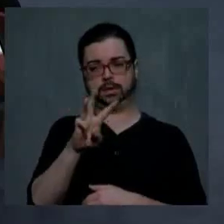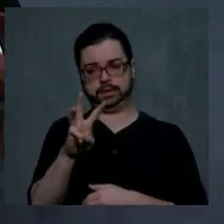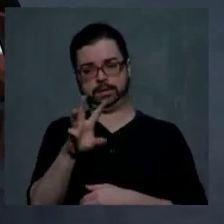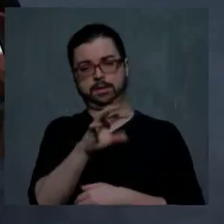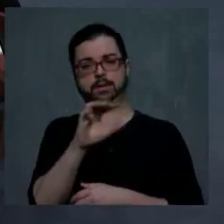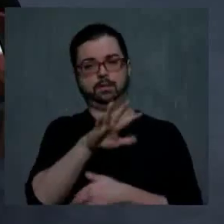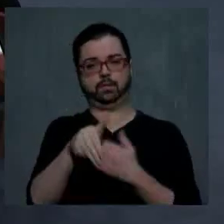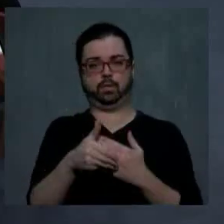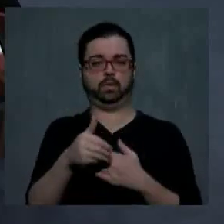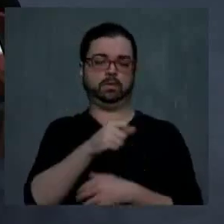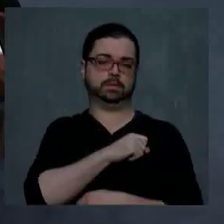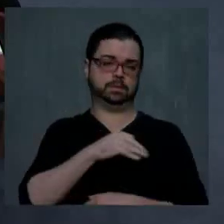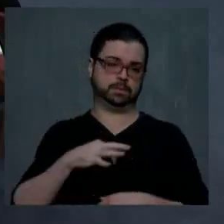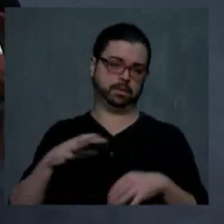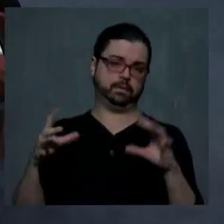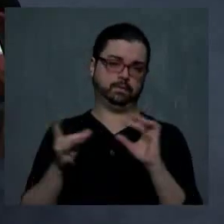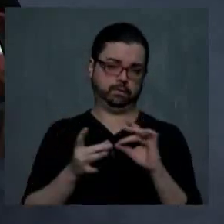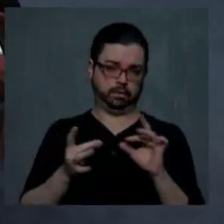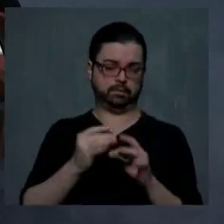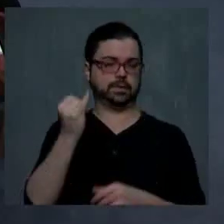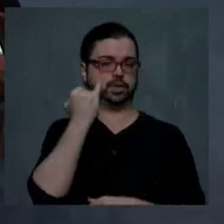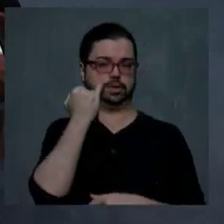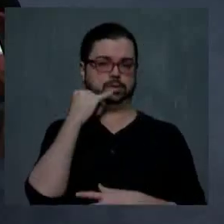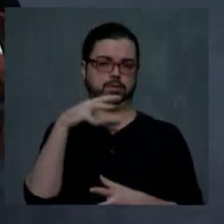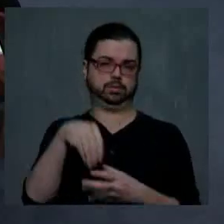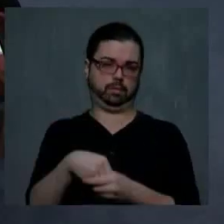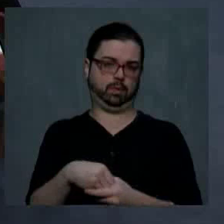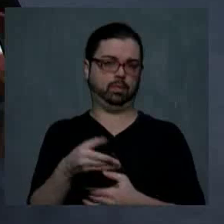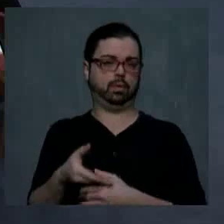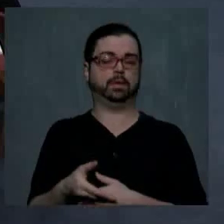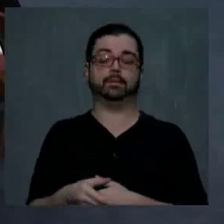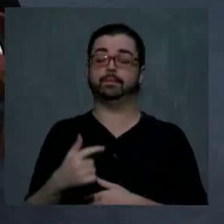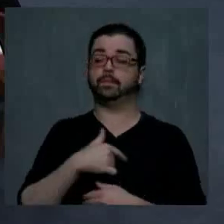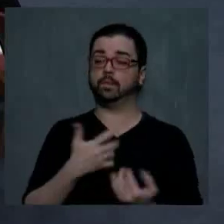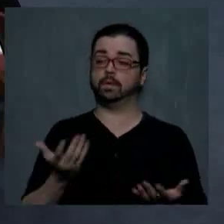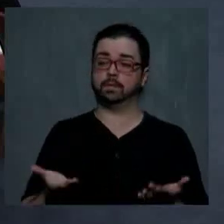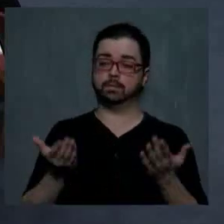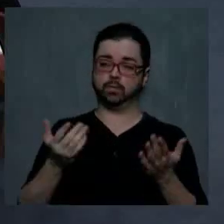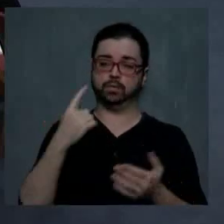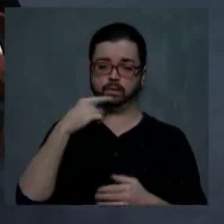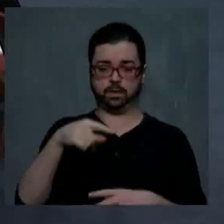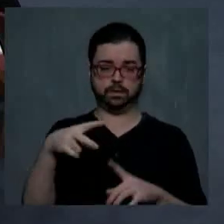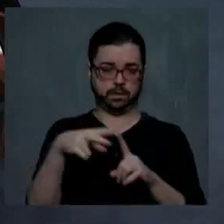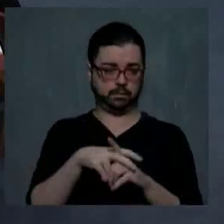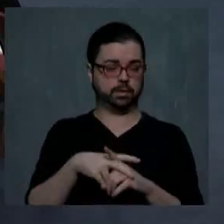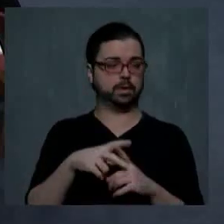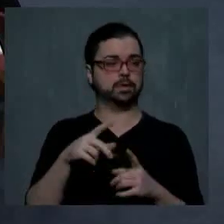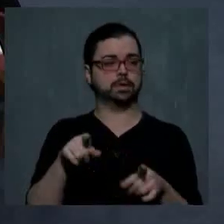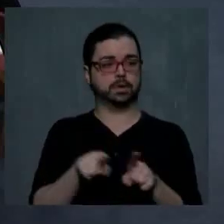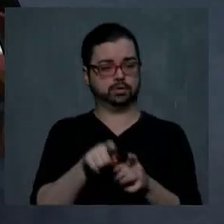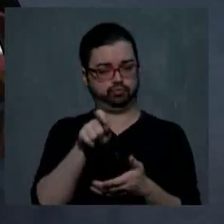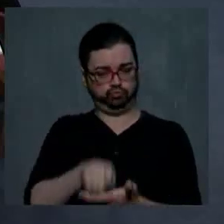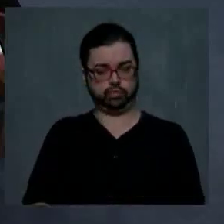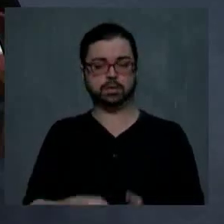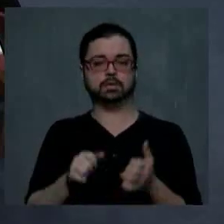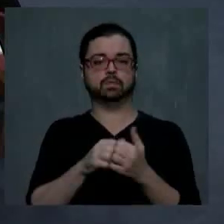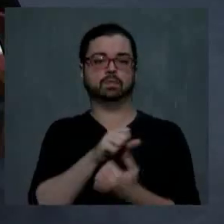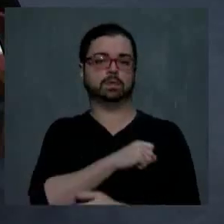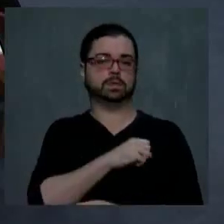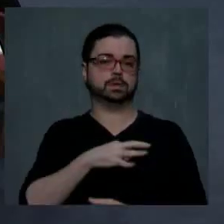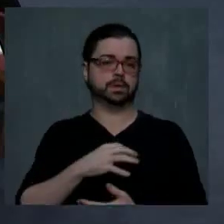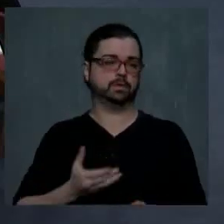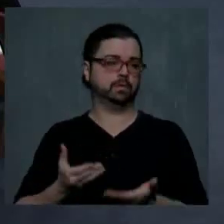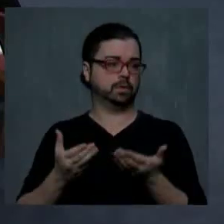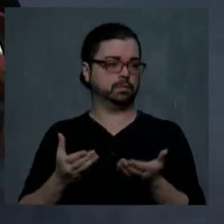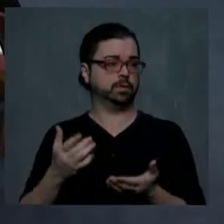staff comments and conditions therein. All right, we have a motion for this application as written with staff recommendations. Do I hear